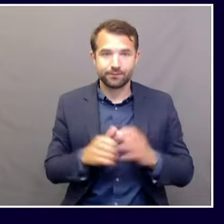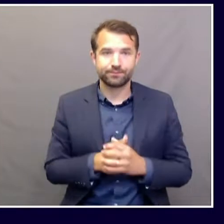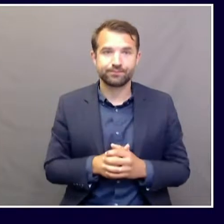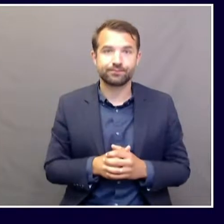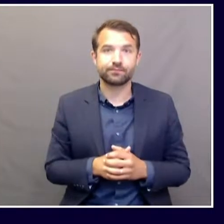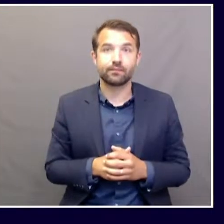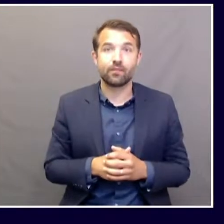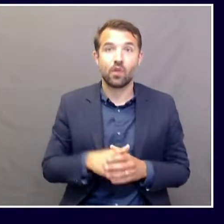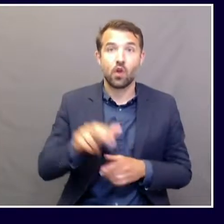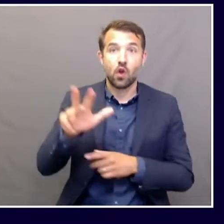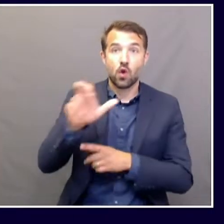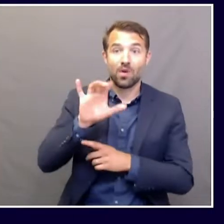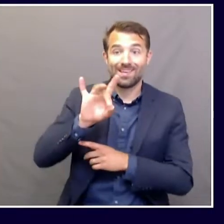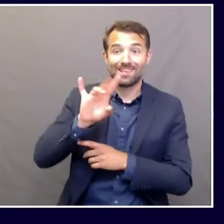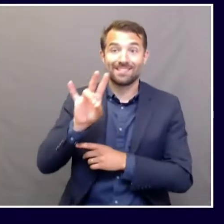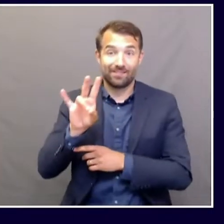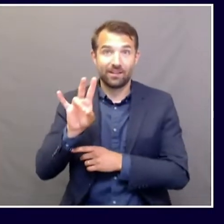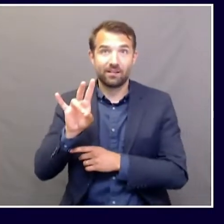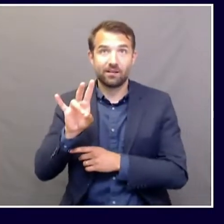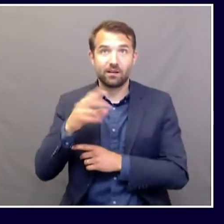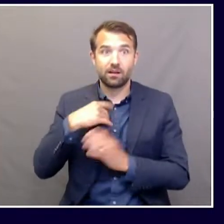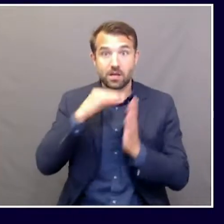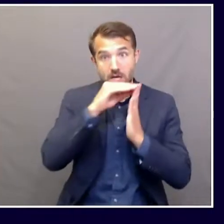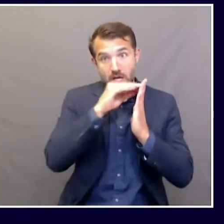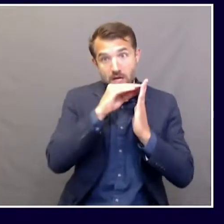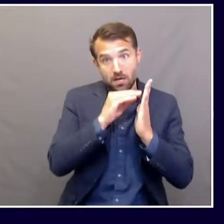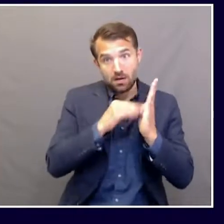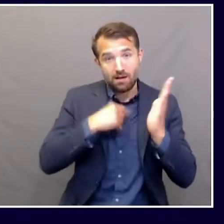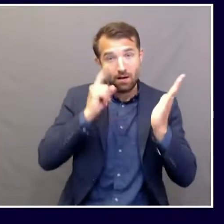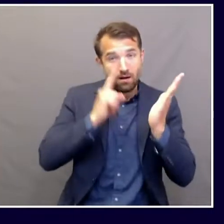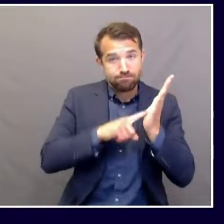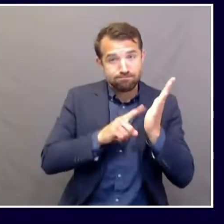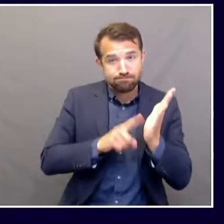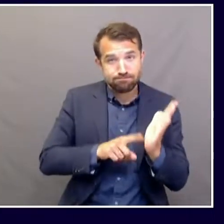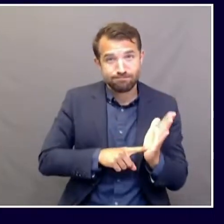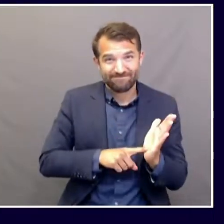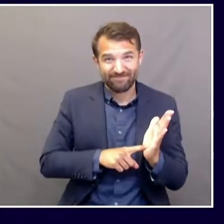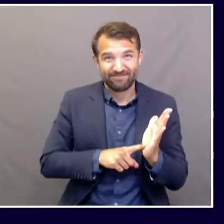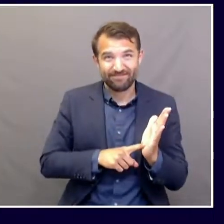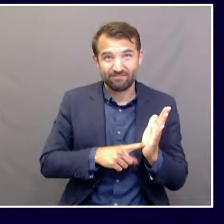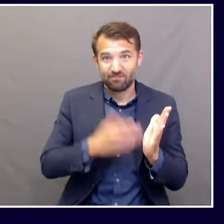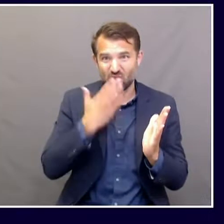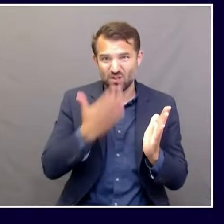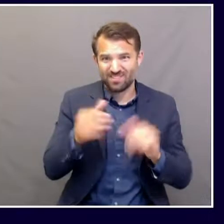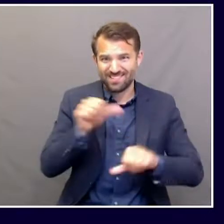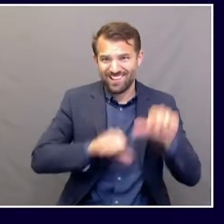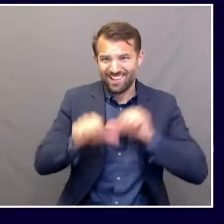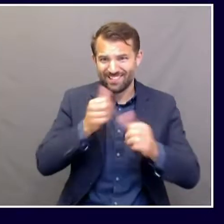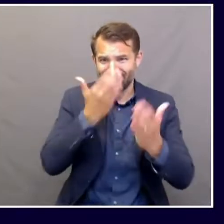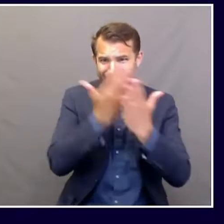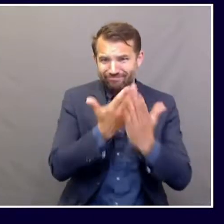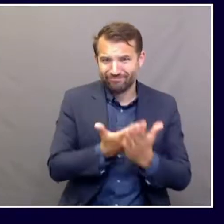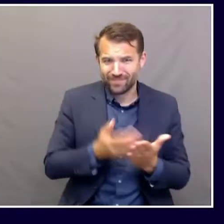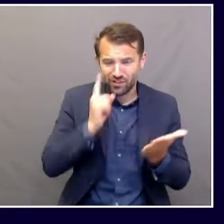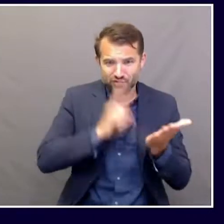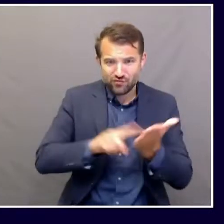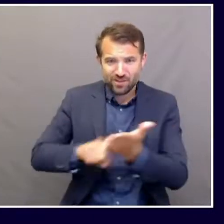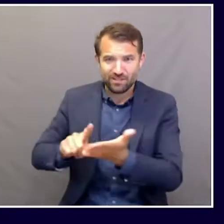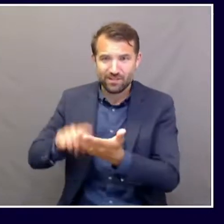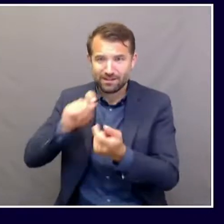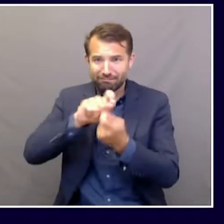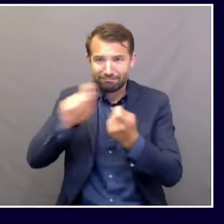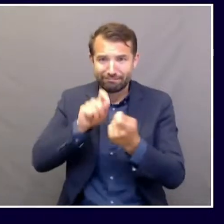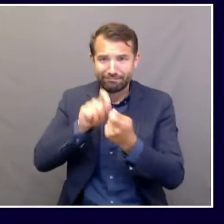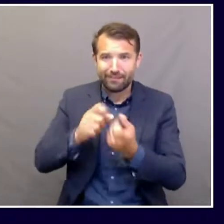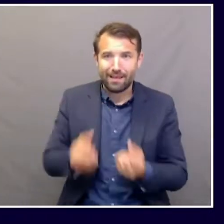because it's good science and good epidemiology to do so. I'll get you the exact breakdown of symptomatic versus asymptomatic. We